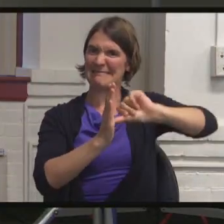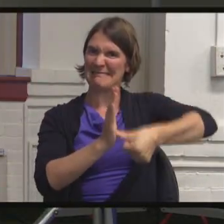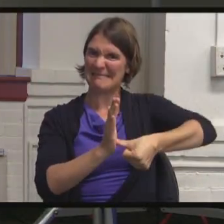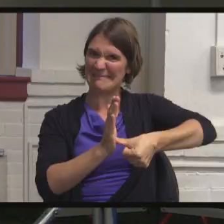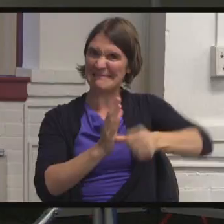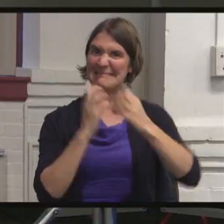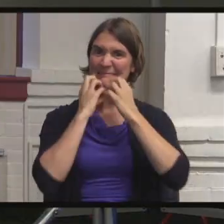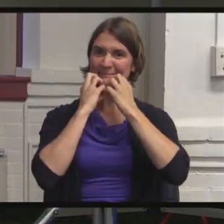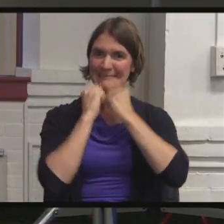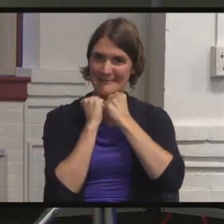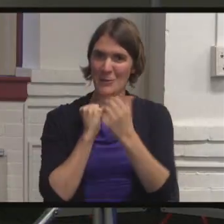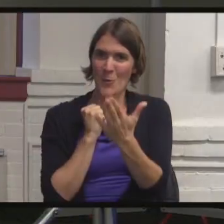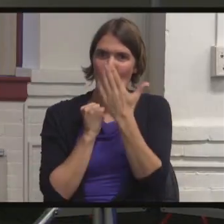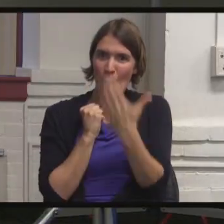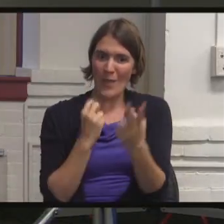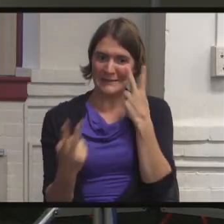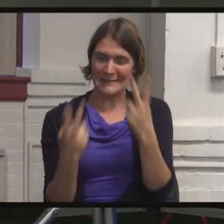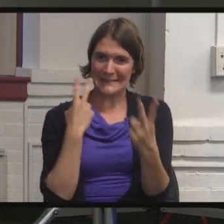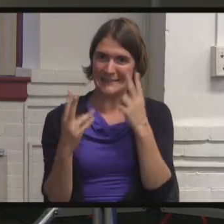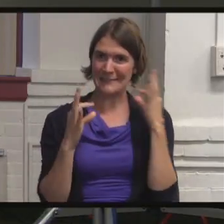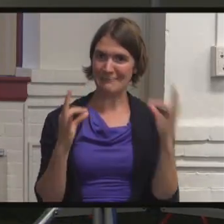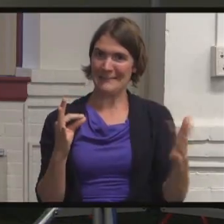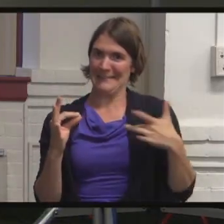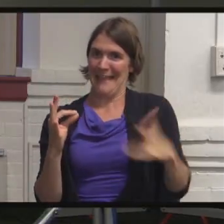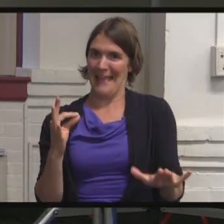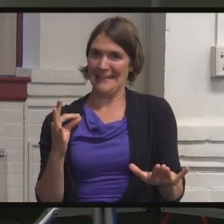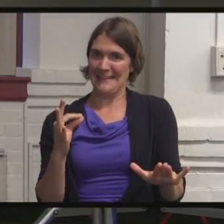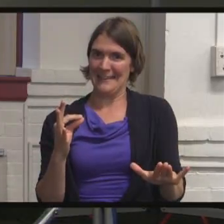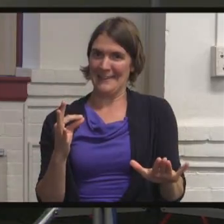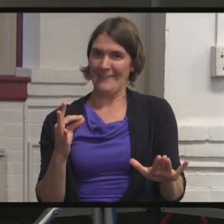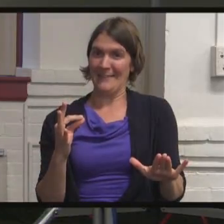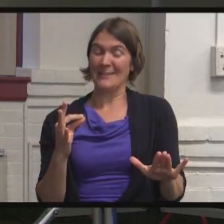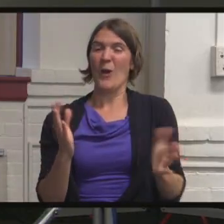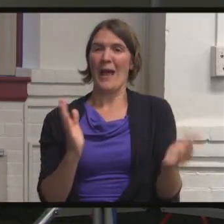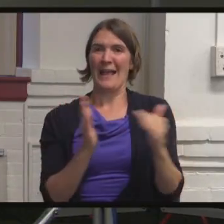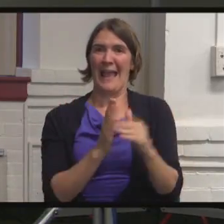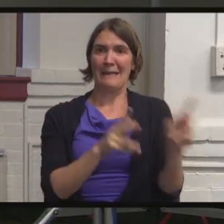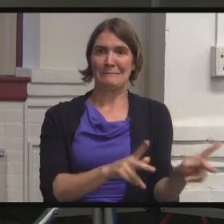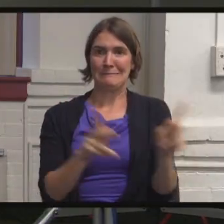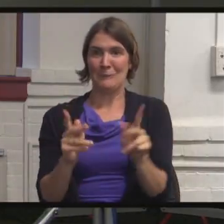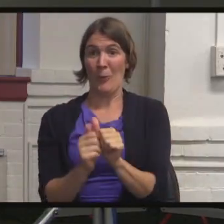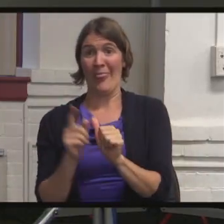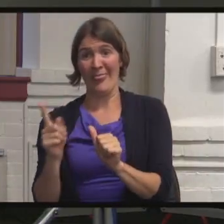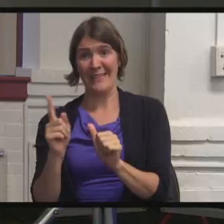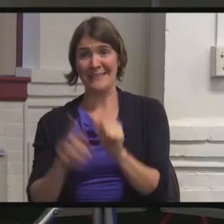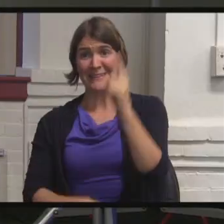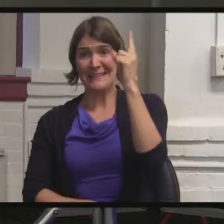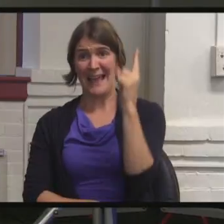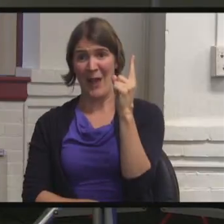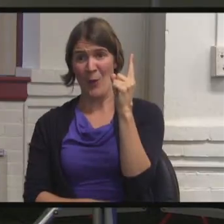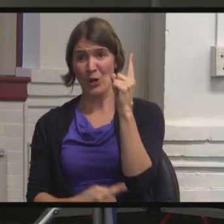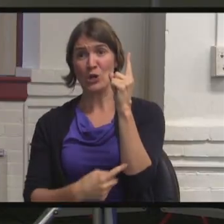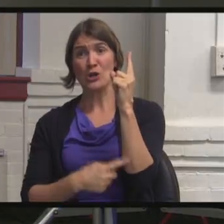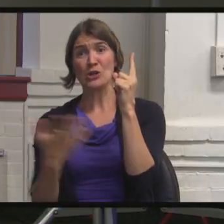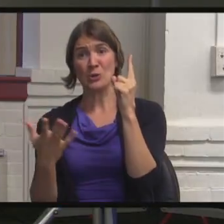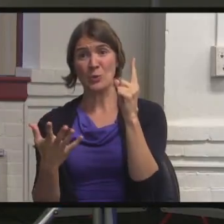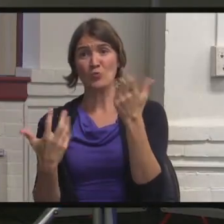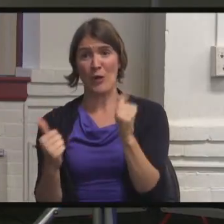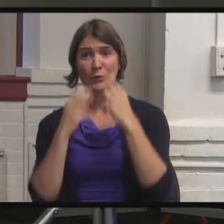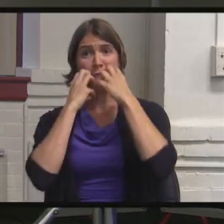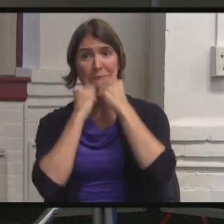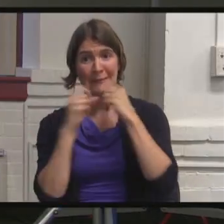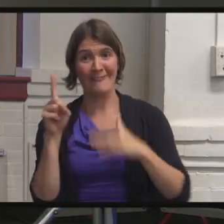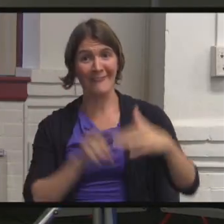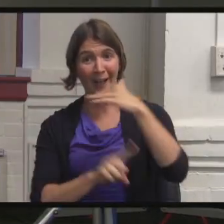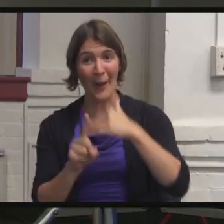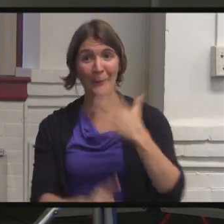very important, in a very sensitive way. And we think that, again, to repeat, the community,